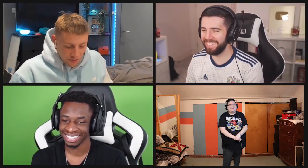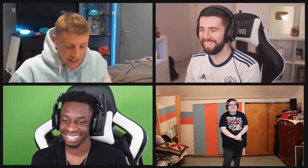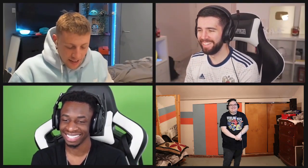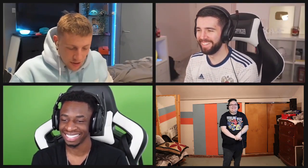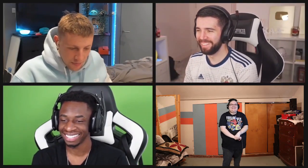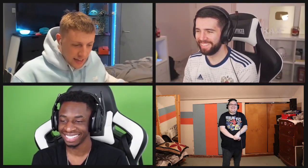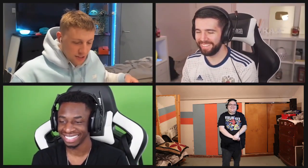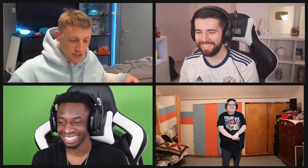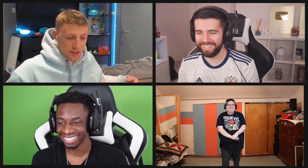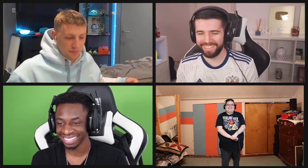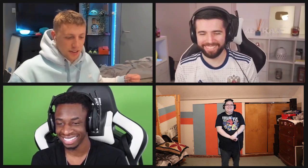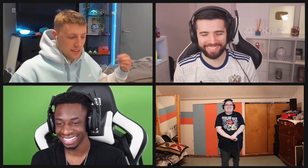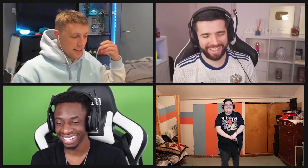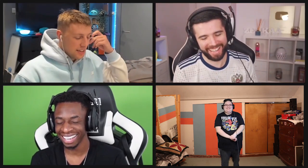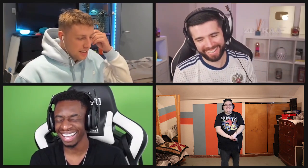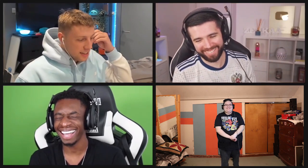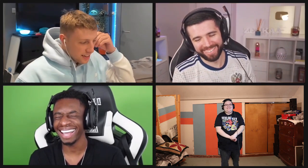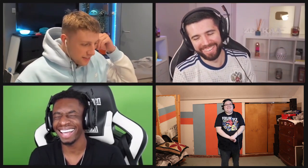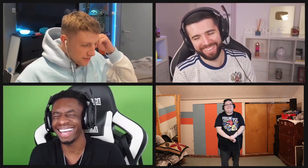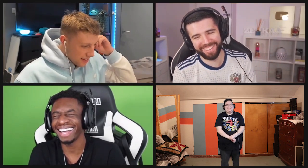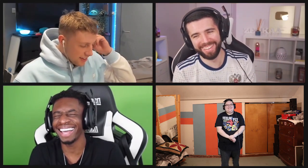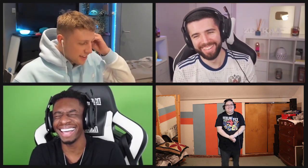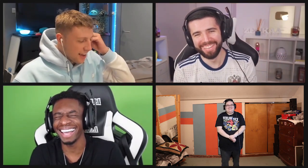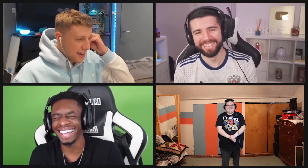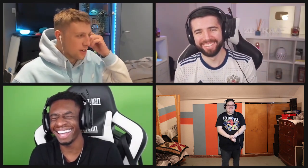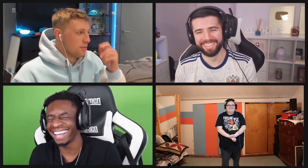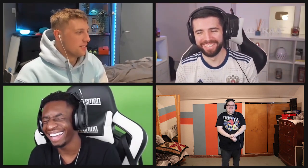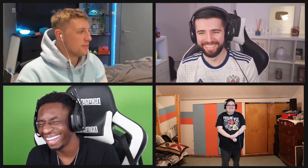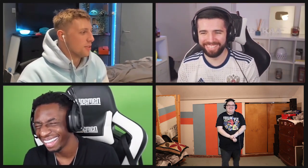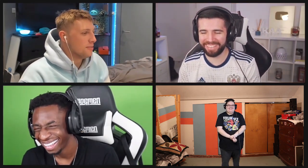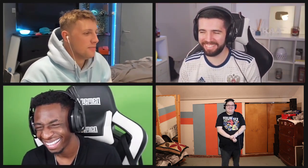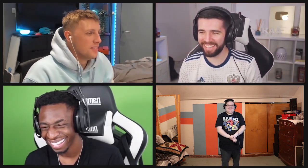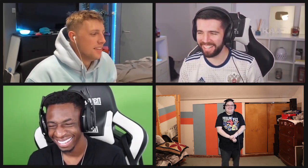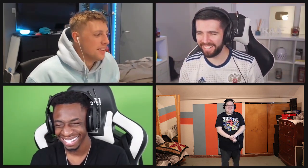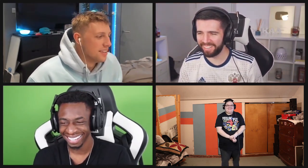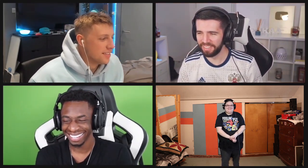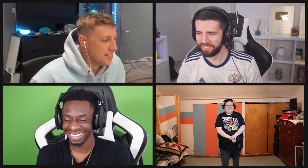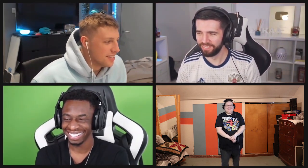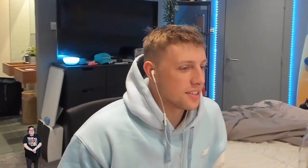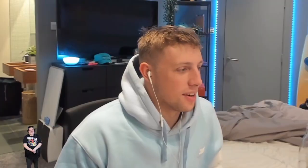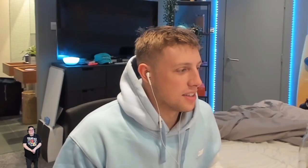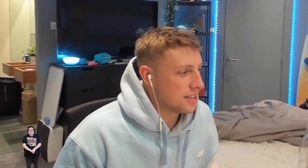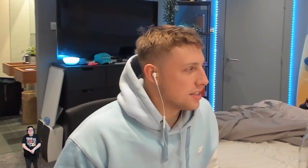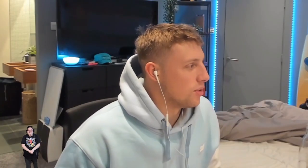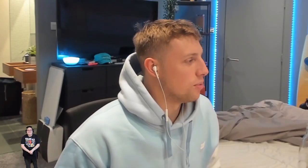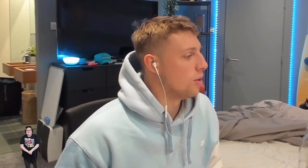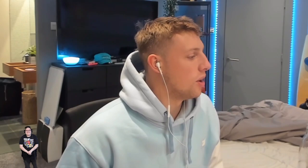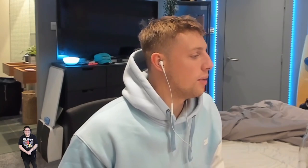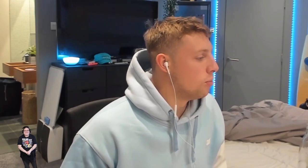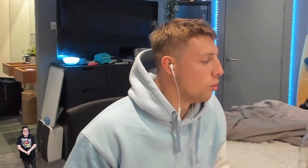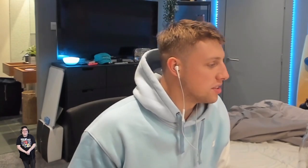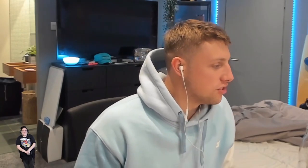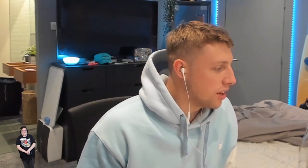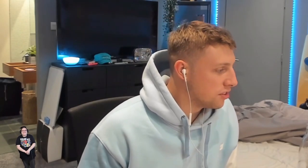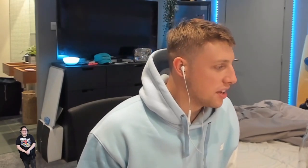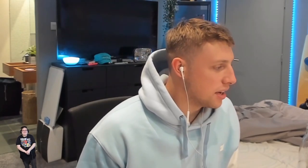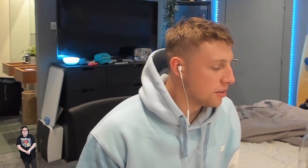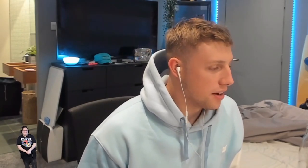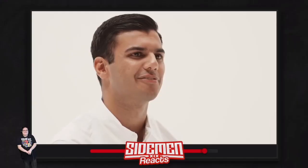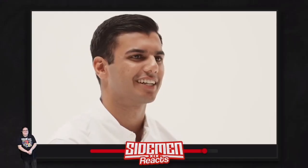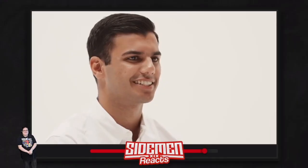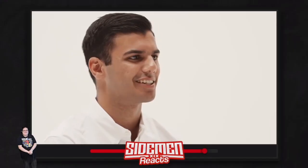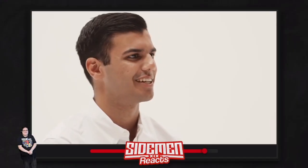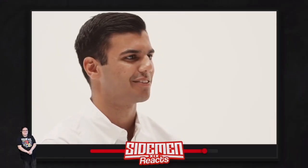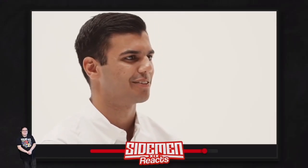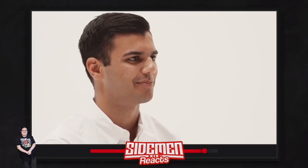I have a feeling he wouldn't be allowed to do it, but. Yeah, same. yeah, good point. I think we'd smash it anyway. All right, let's see what more does Angel have to say? Come on,